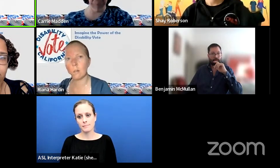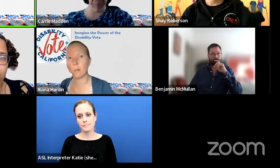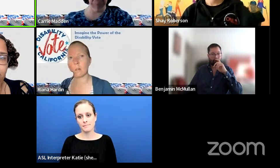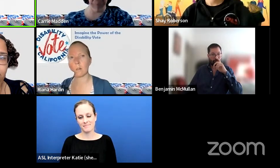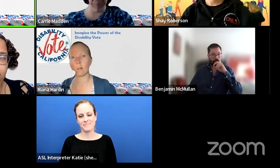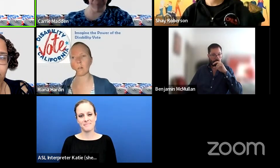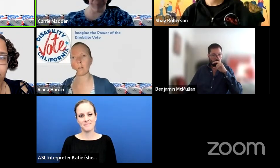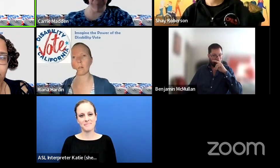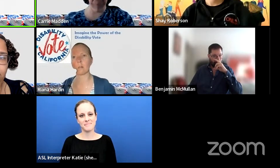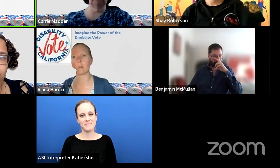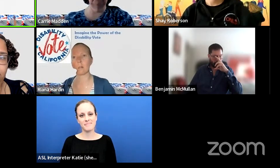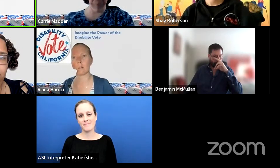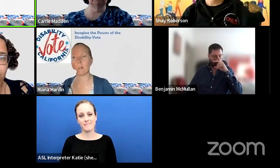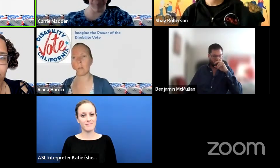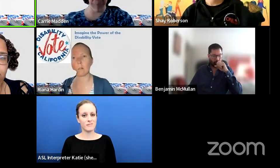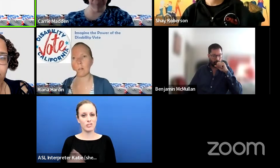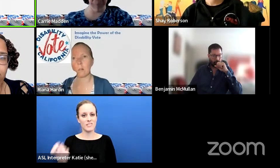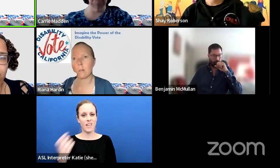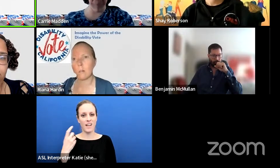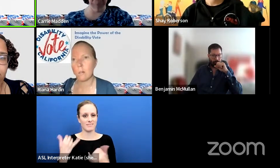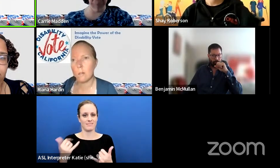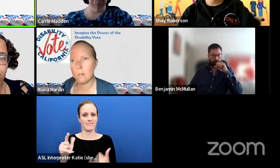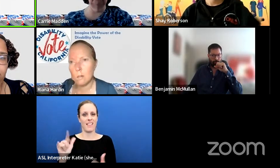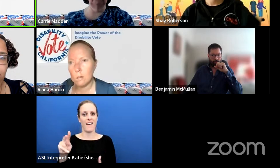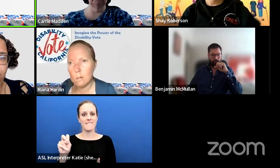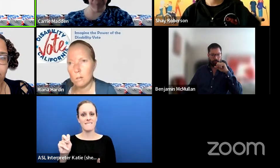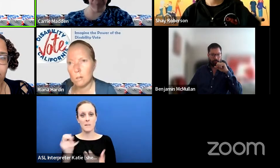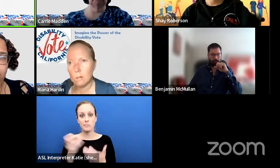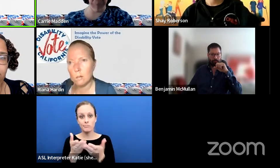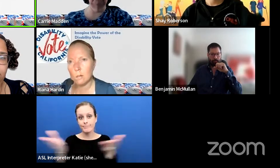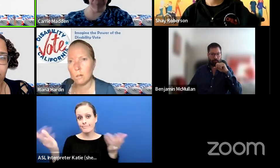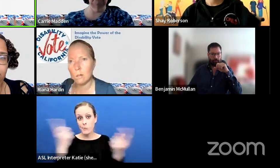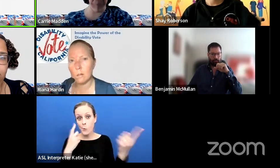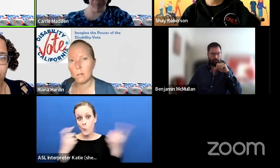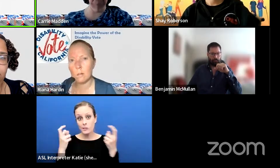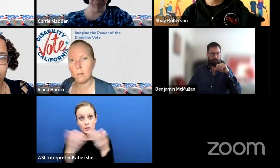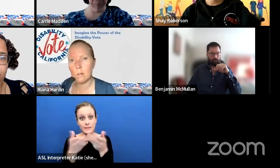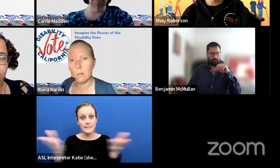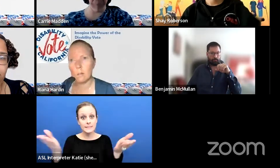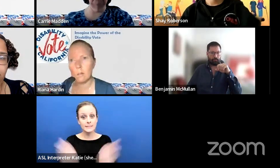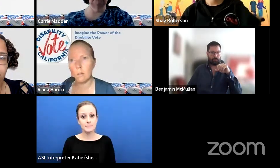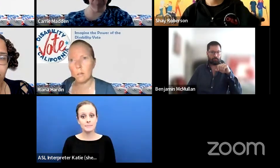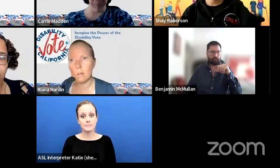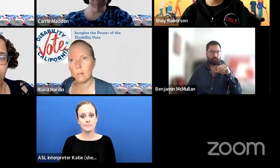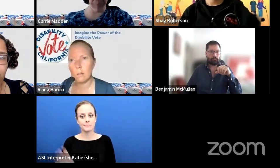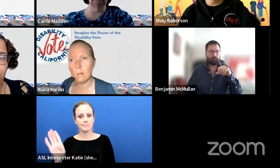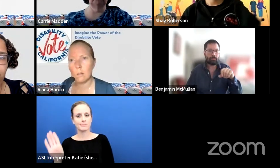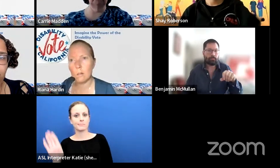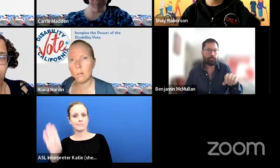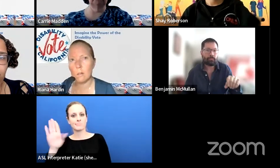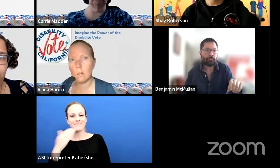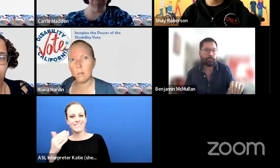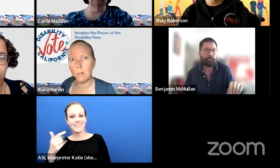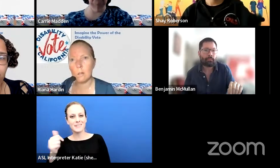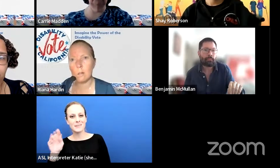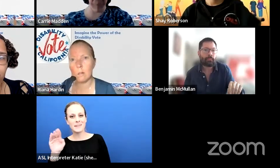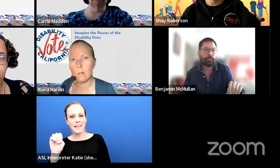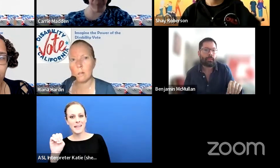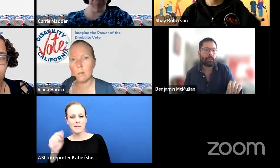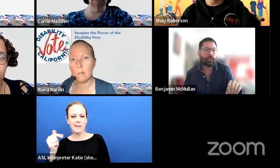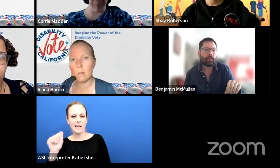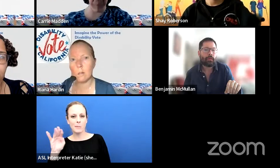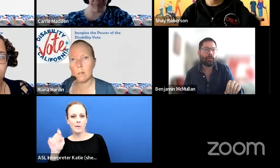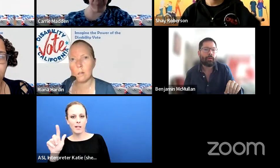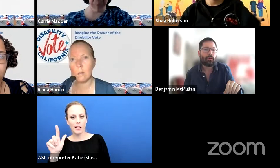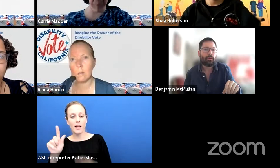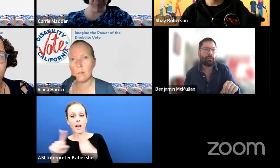your question live. So Yeah, Thank you, Gabriel. Instead of unmuting,